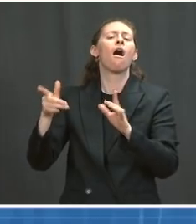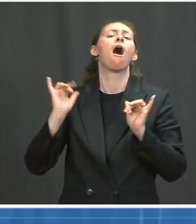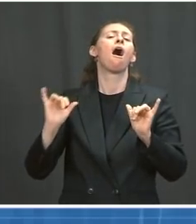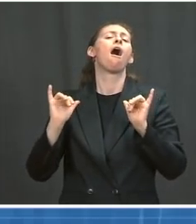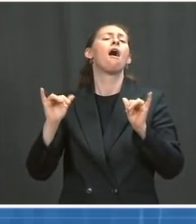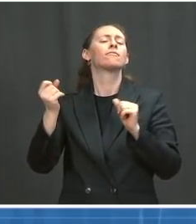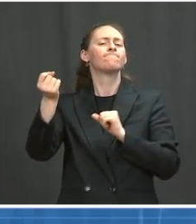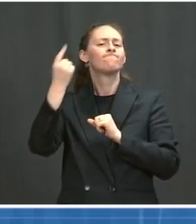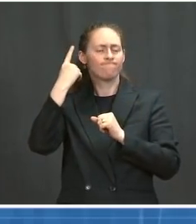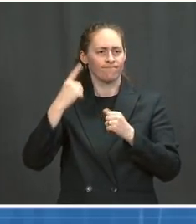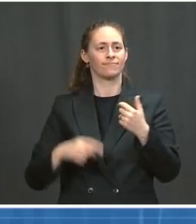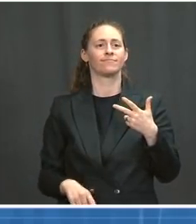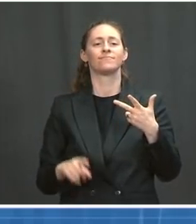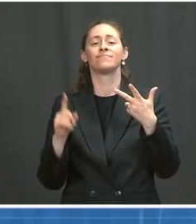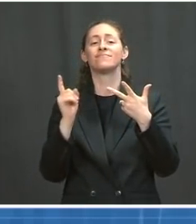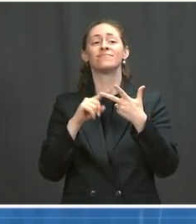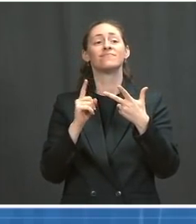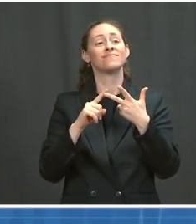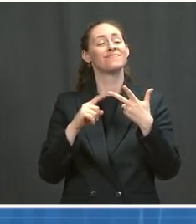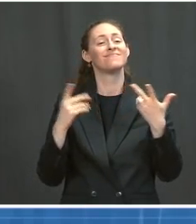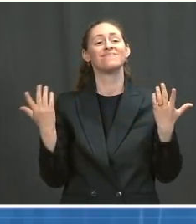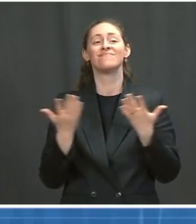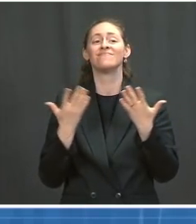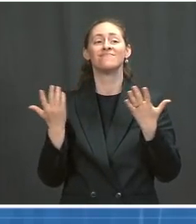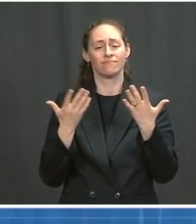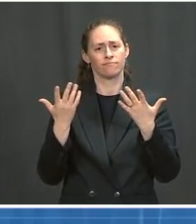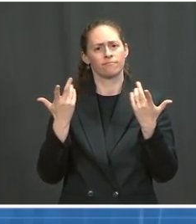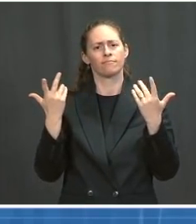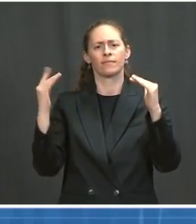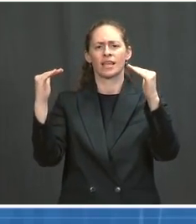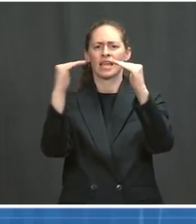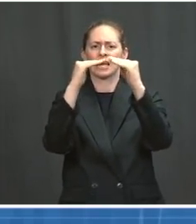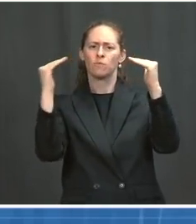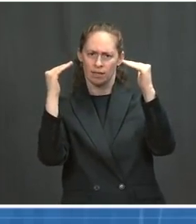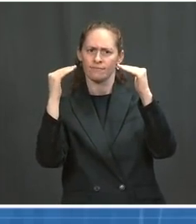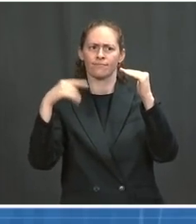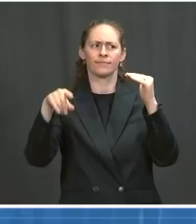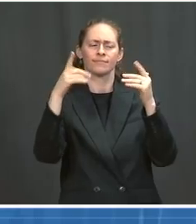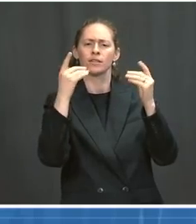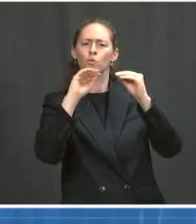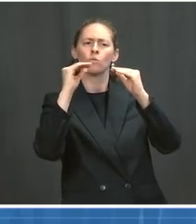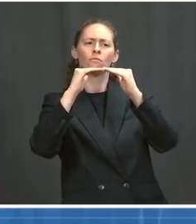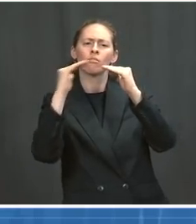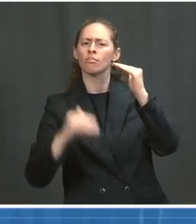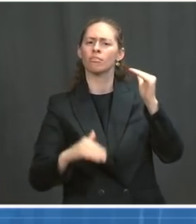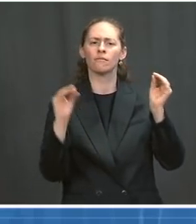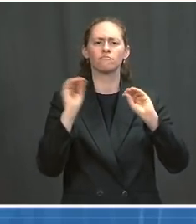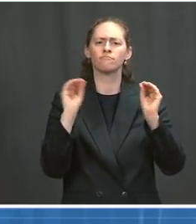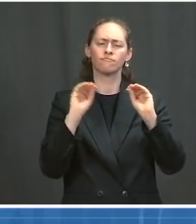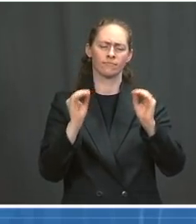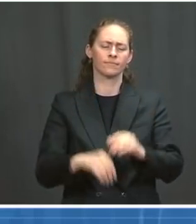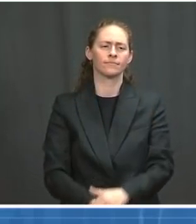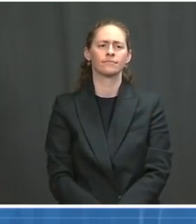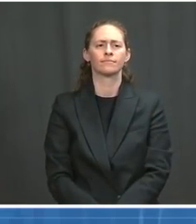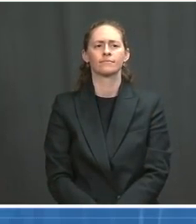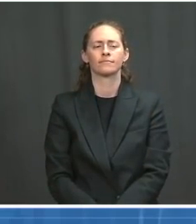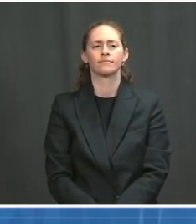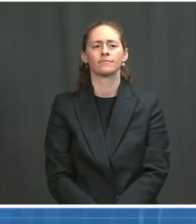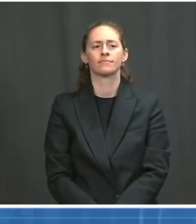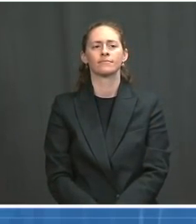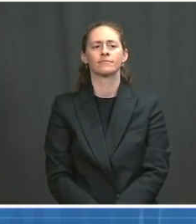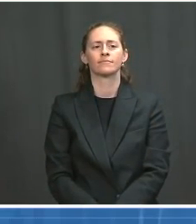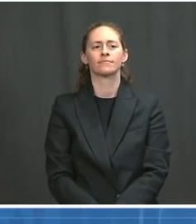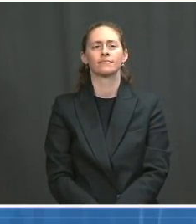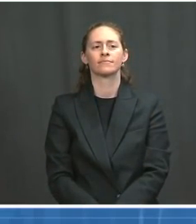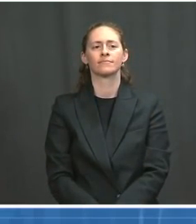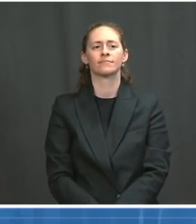To improve access and make it even easier and more convenient for Americans to get their shot, this week the president directed our federal